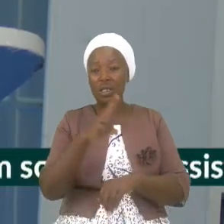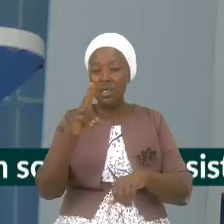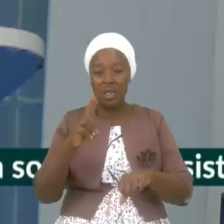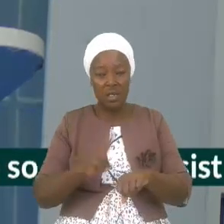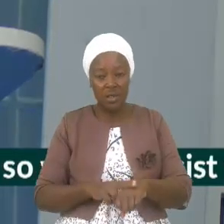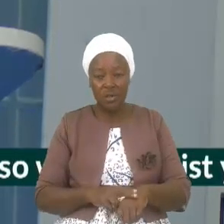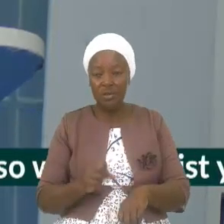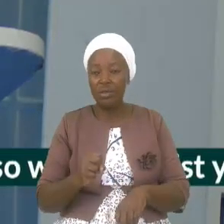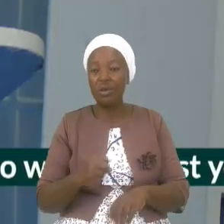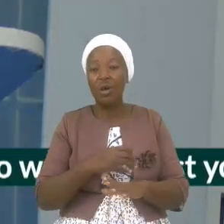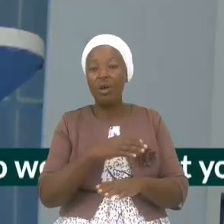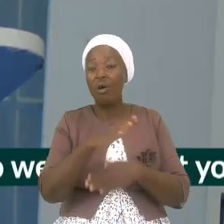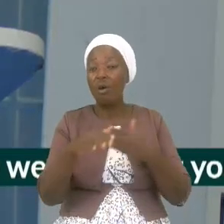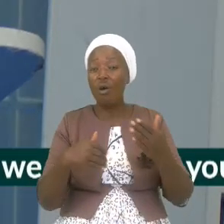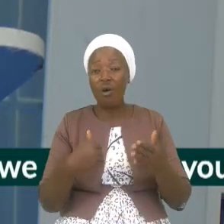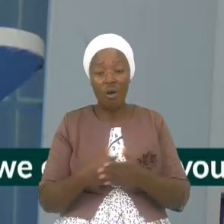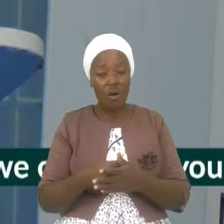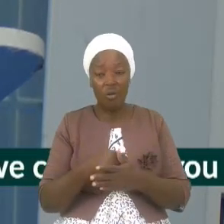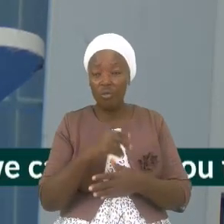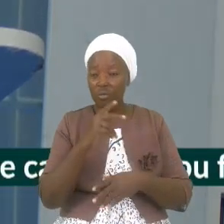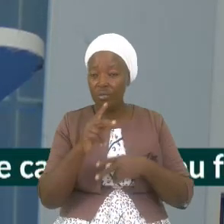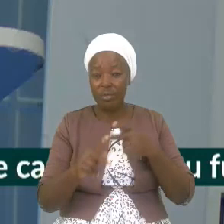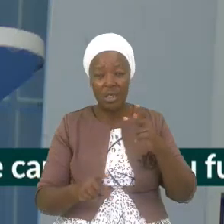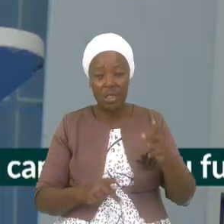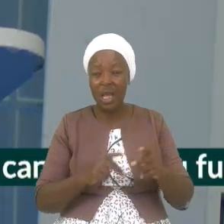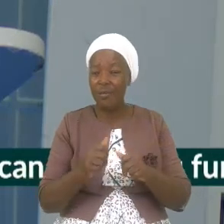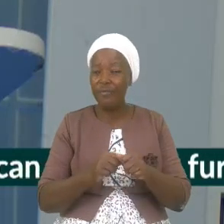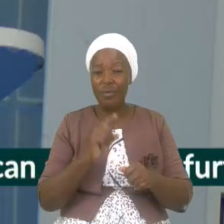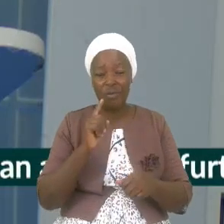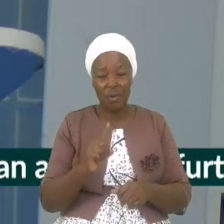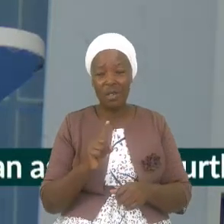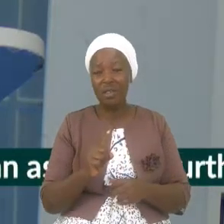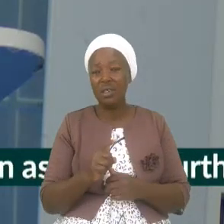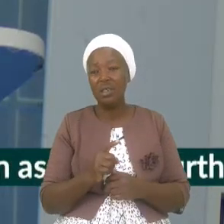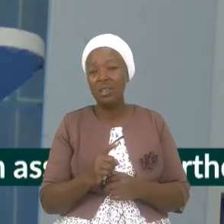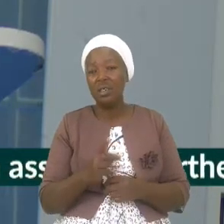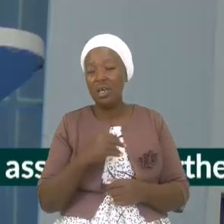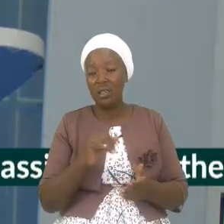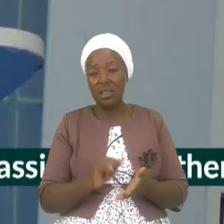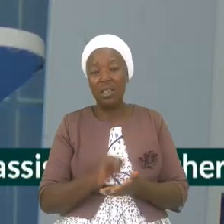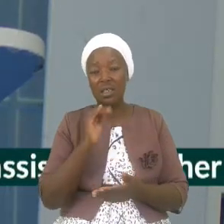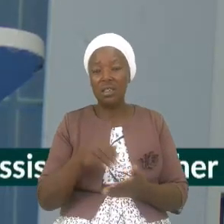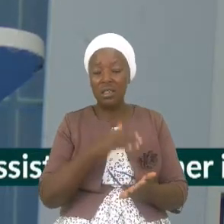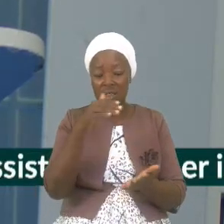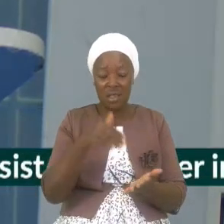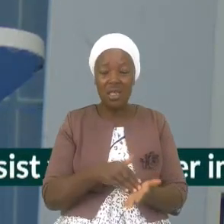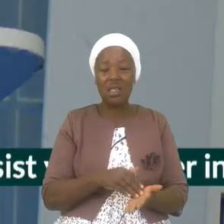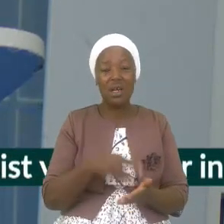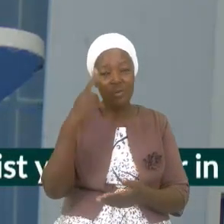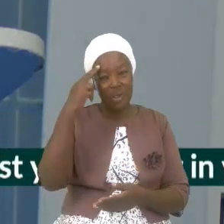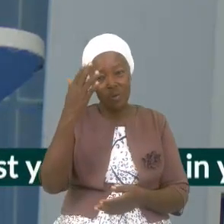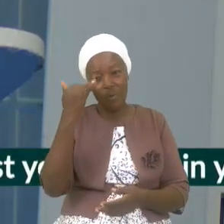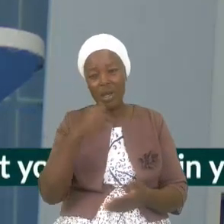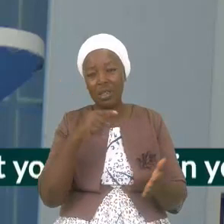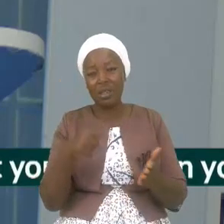Right far at the back. Please, let's ensure the counselors reach to those